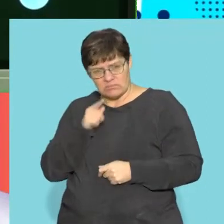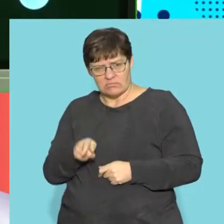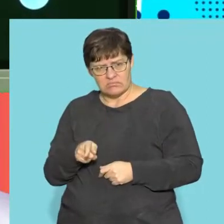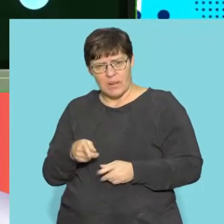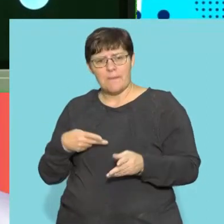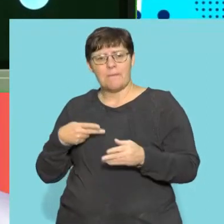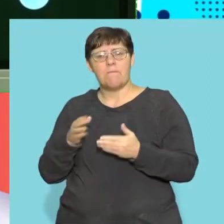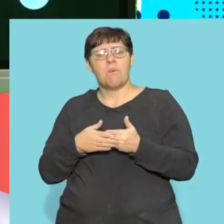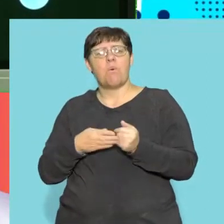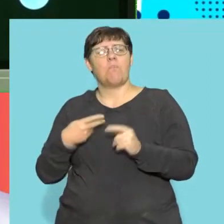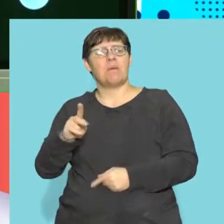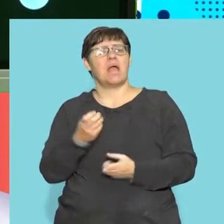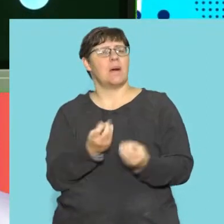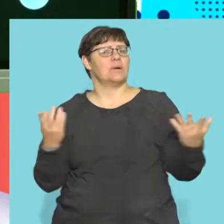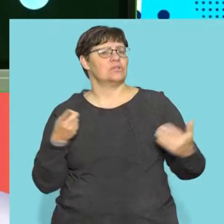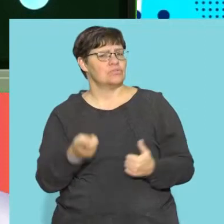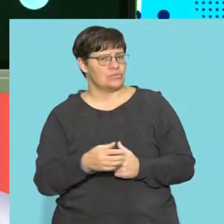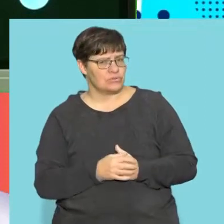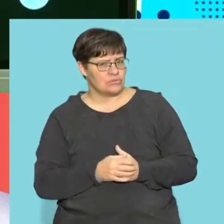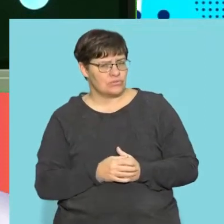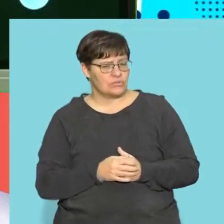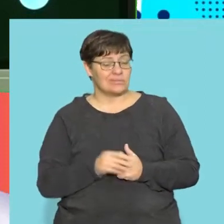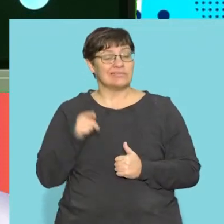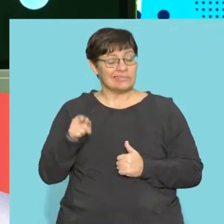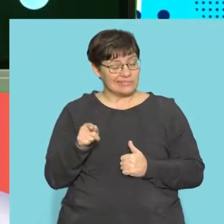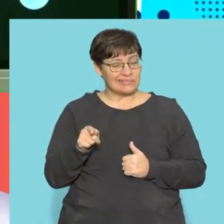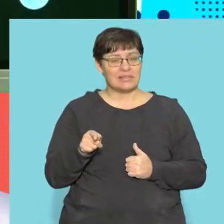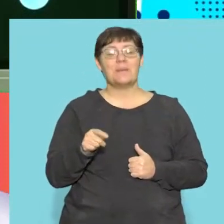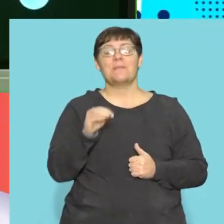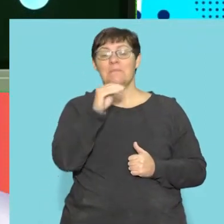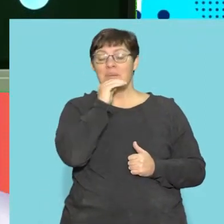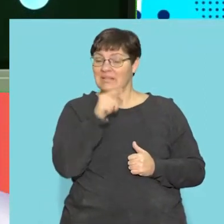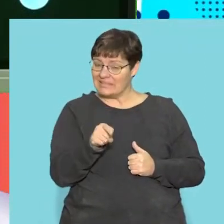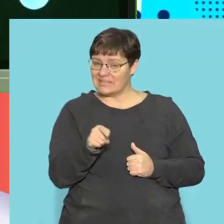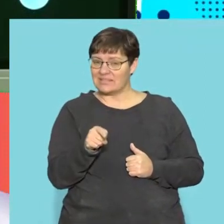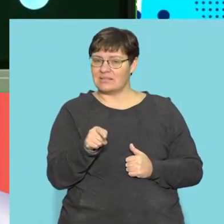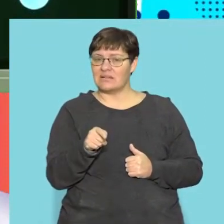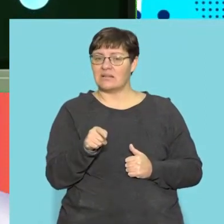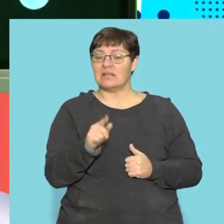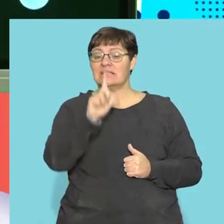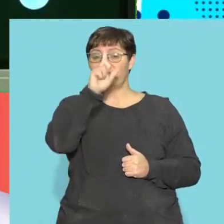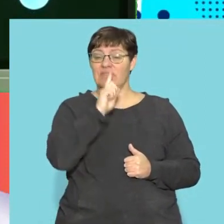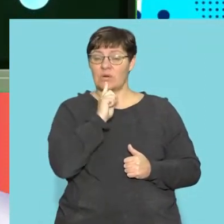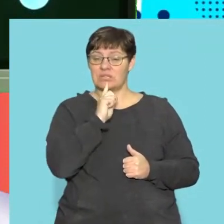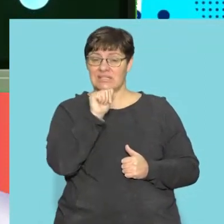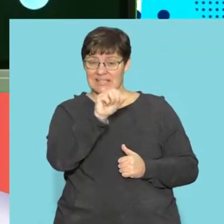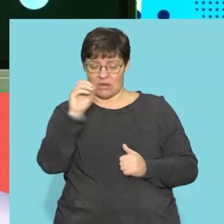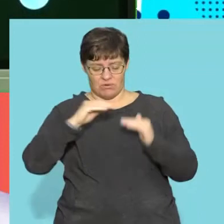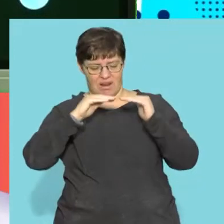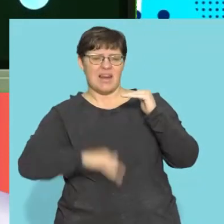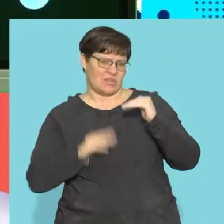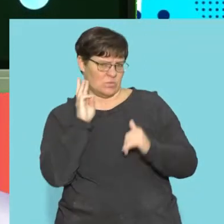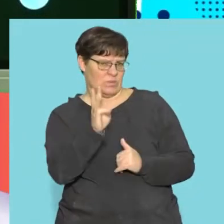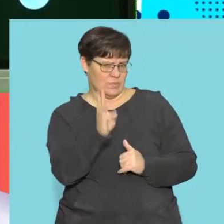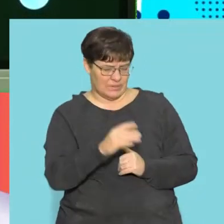I still need to pay the bank, right? And that much more is definitely going to be less than the